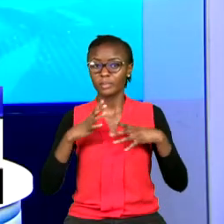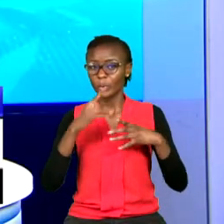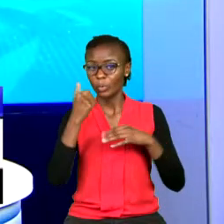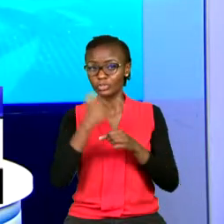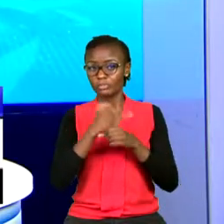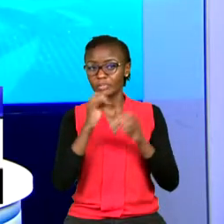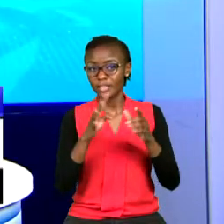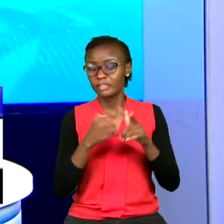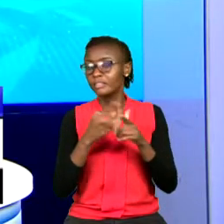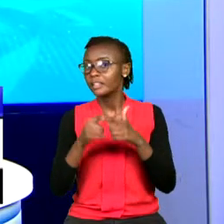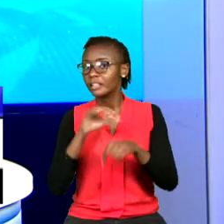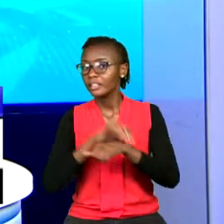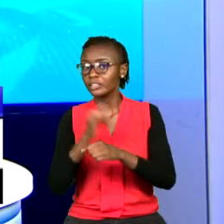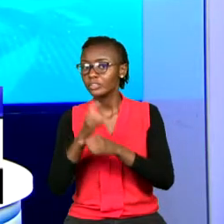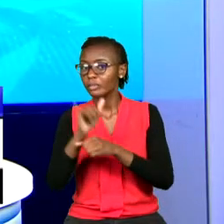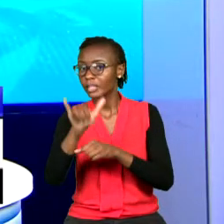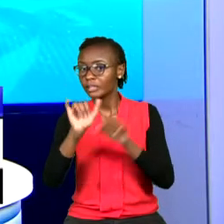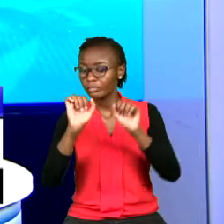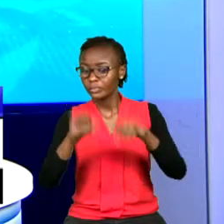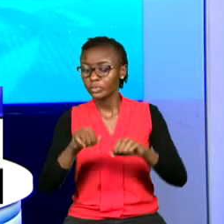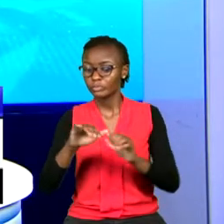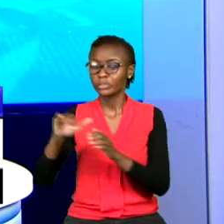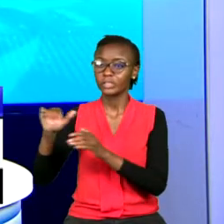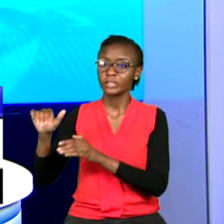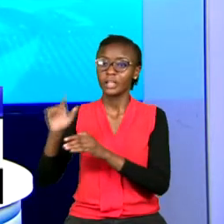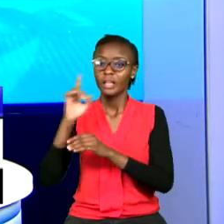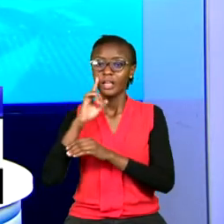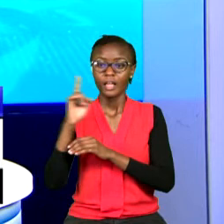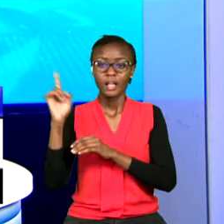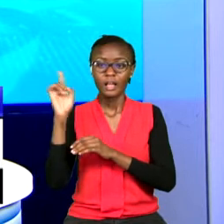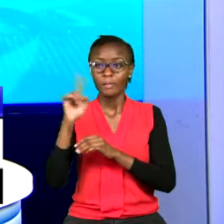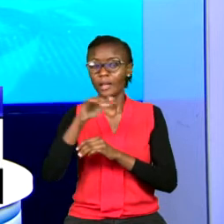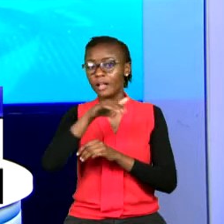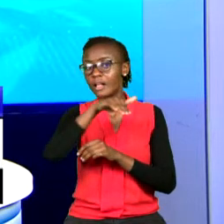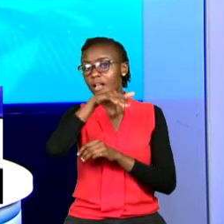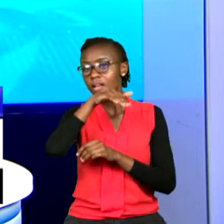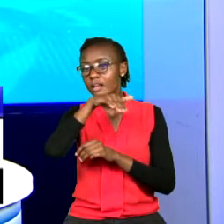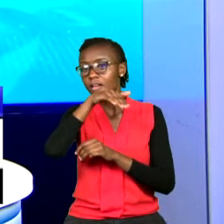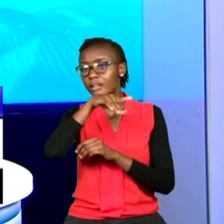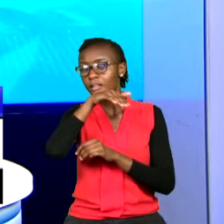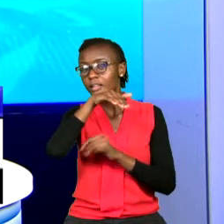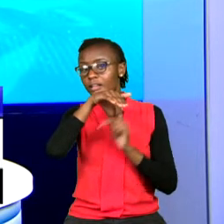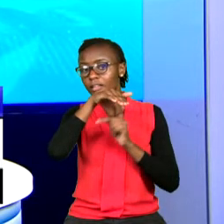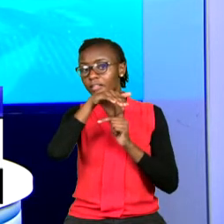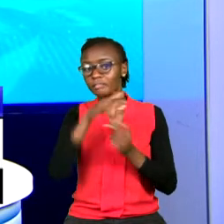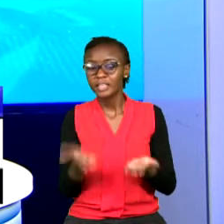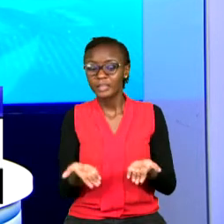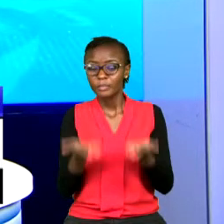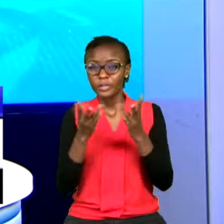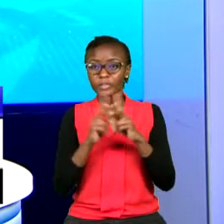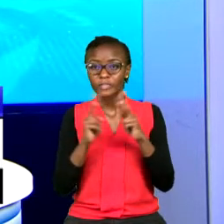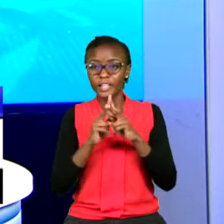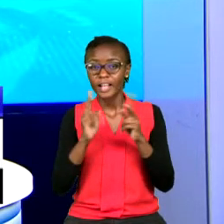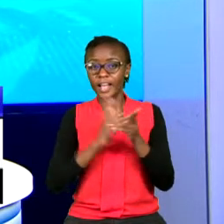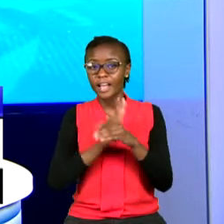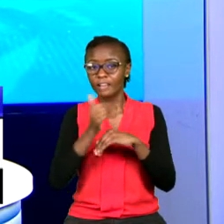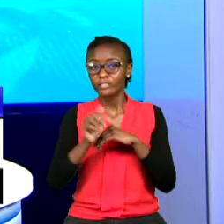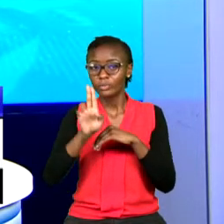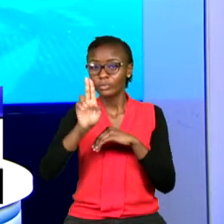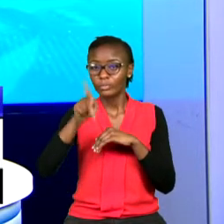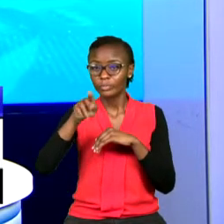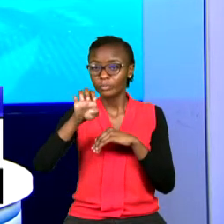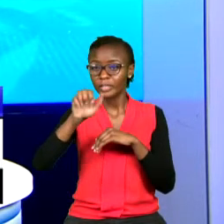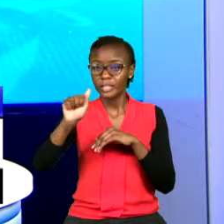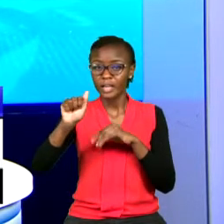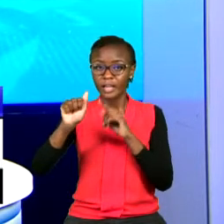on matters politics, ODM party leader Raila Odinga has received a major boost on his presidential ambitions by the UPA movement party led by